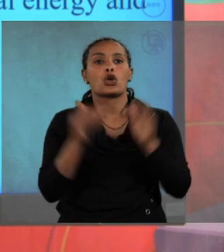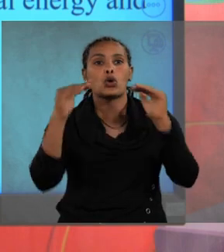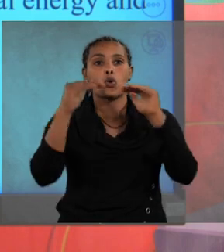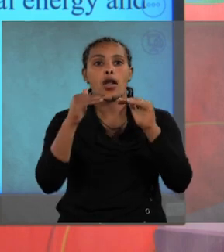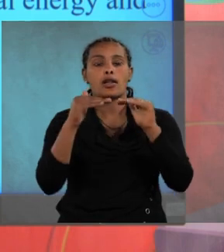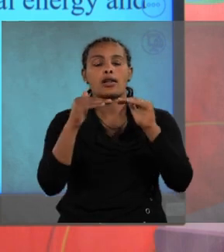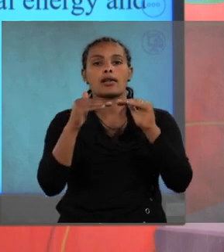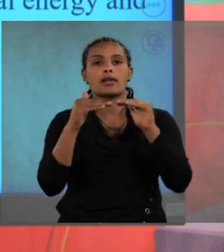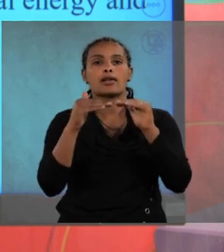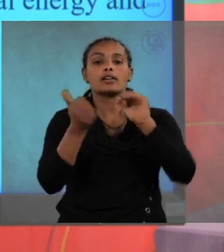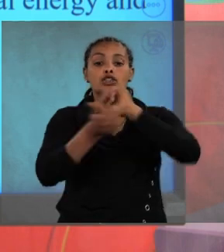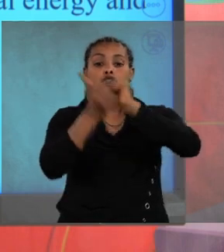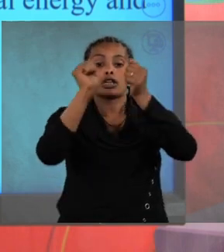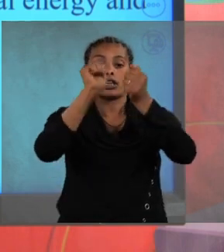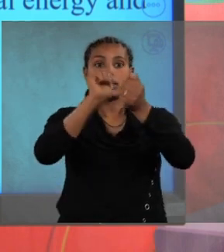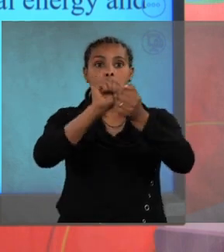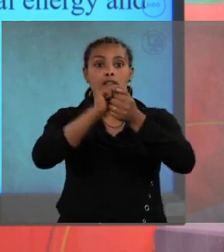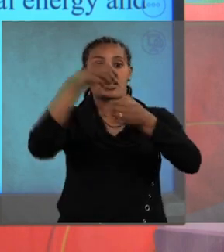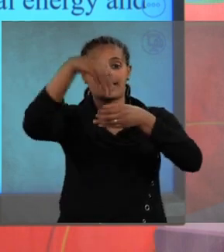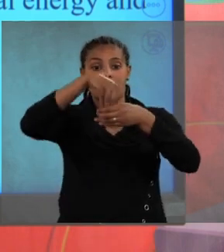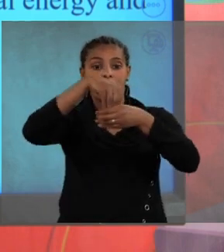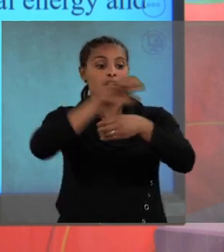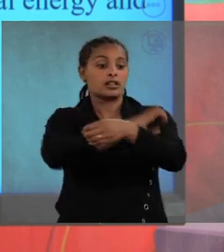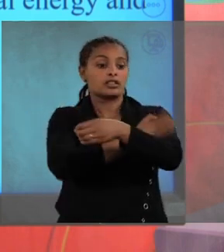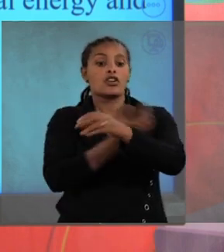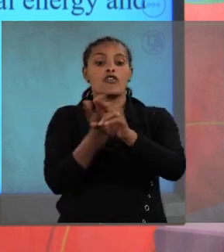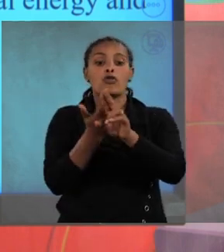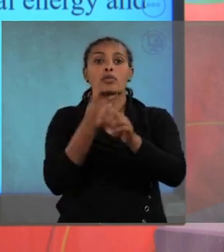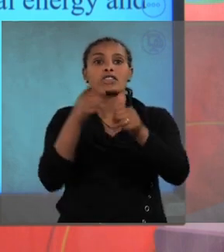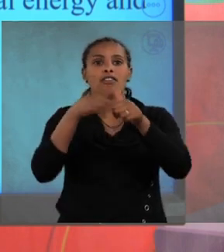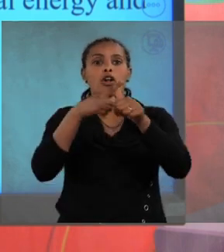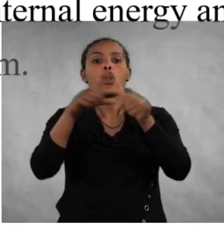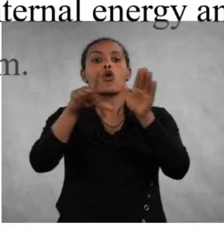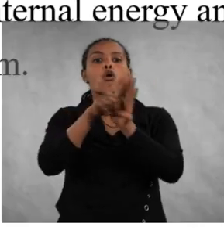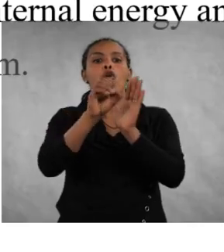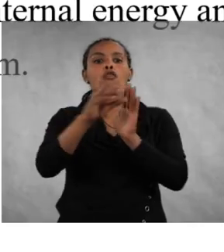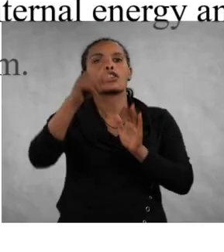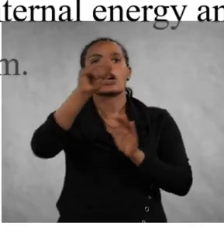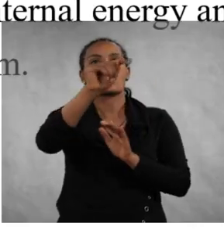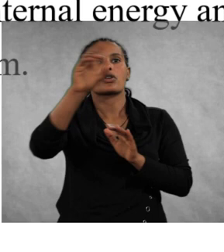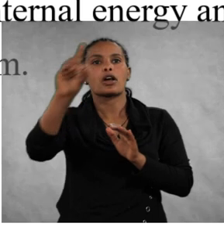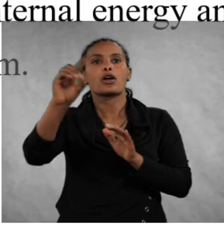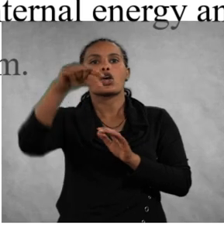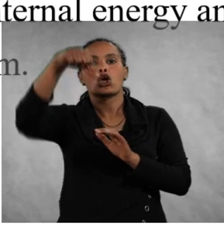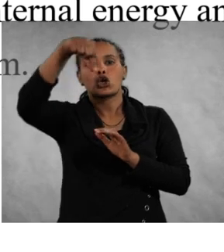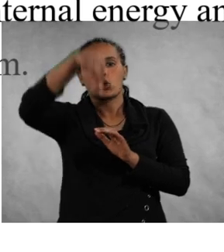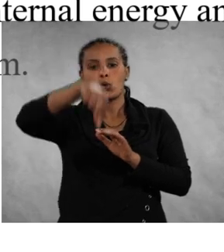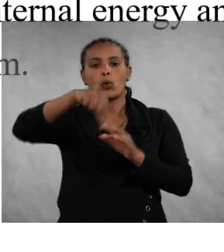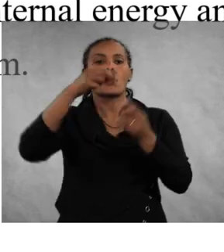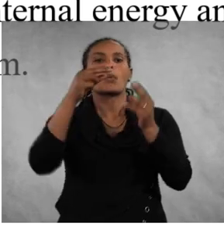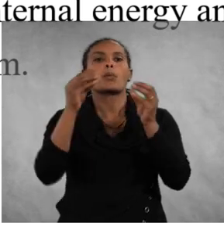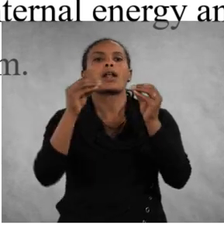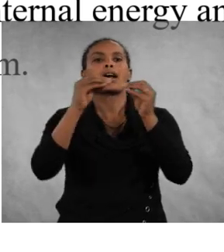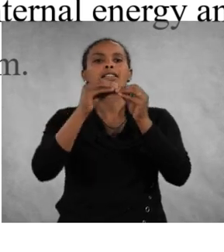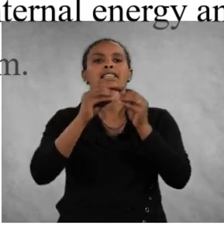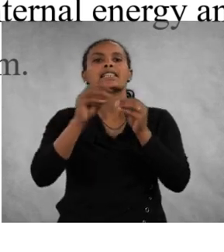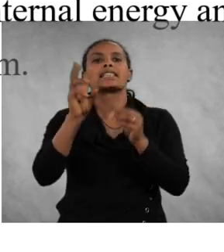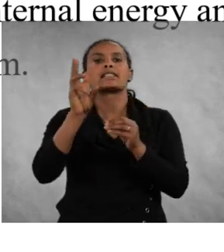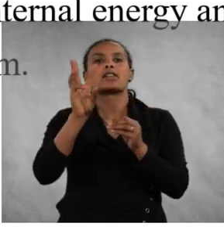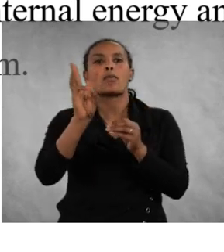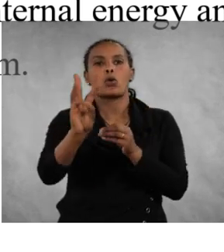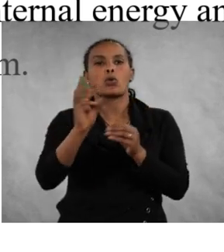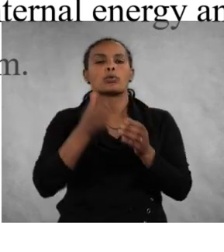equal change in internal energy from the first law of thermodynamics is Q plus W